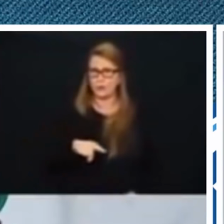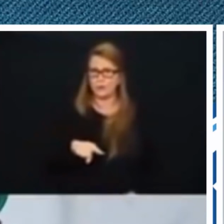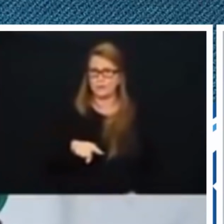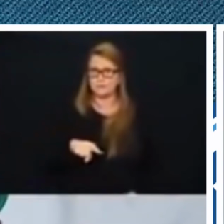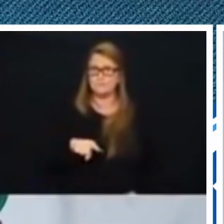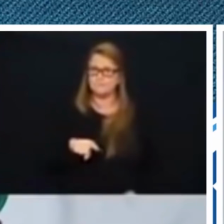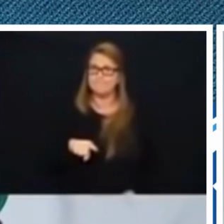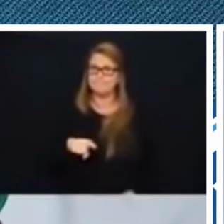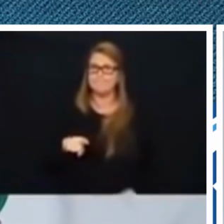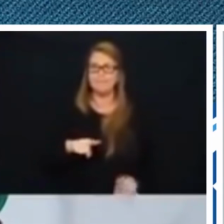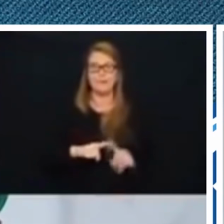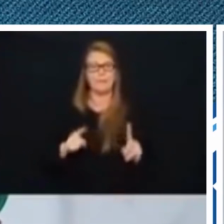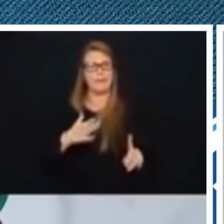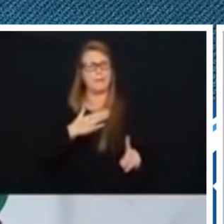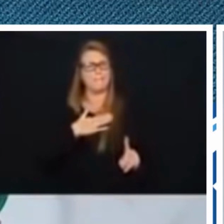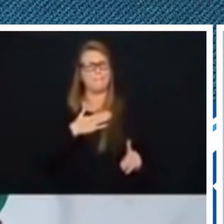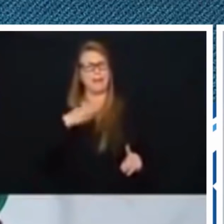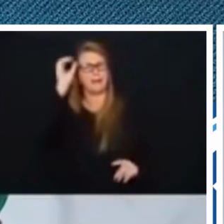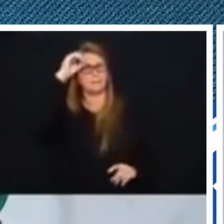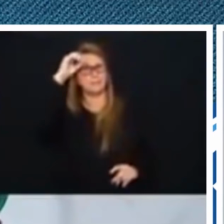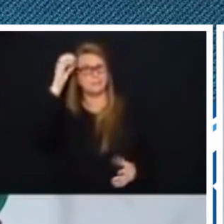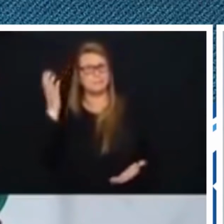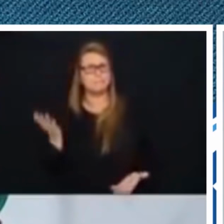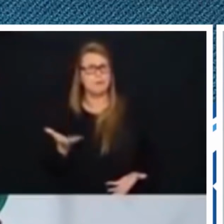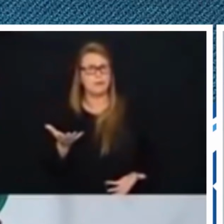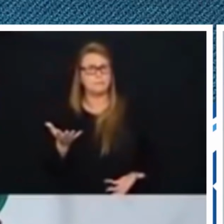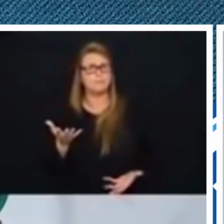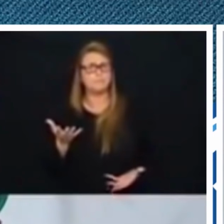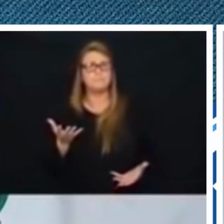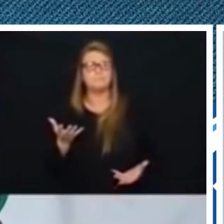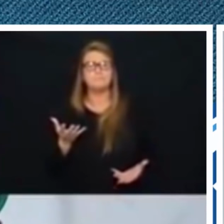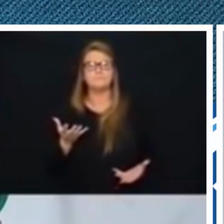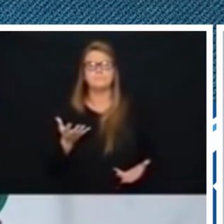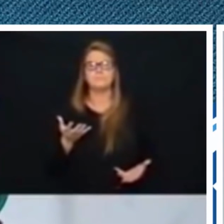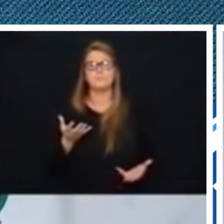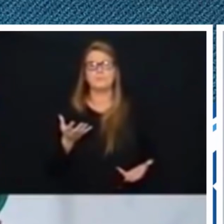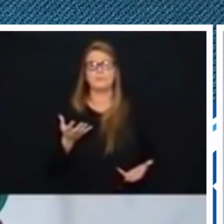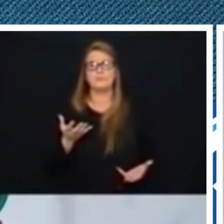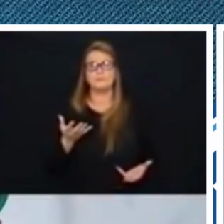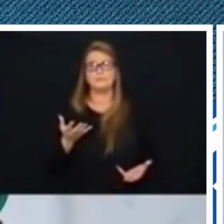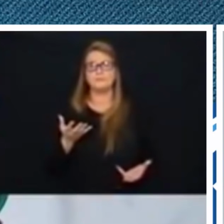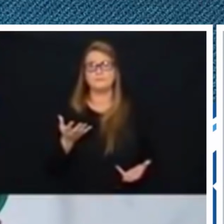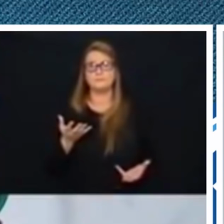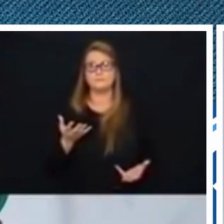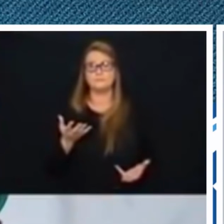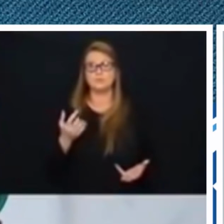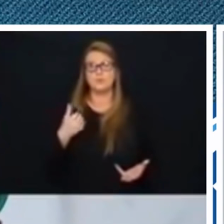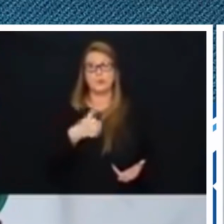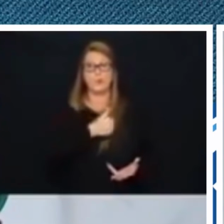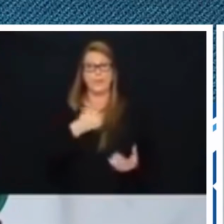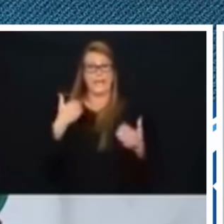that I say more than anything is just this. I think we have, with the Build Back Better